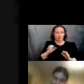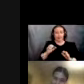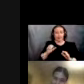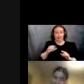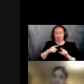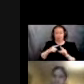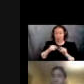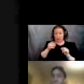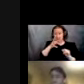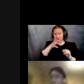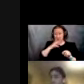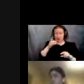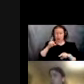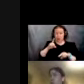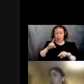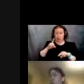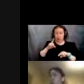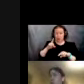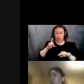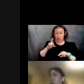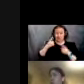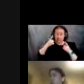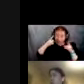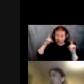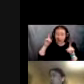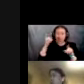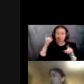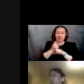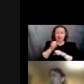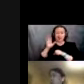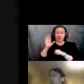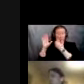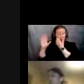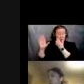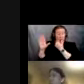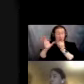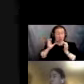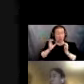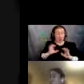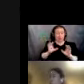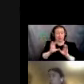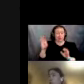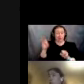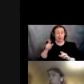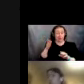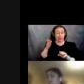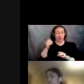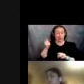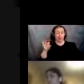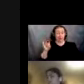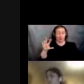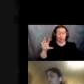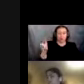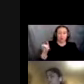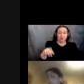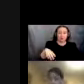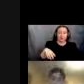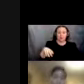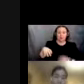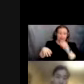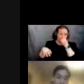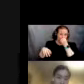until 1831. So they were stateless for a while, depending on whether they had Japanese citizenship from birth or